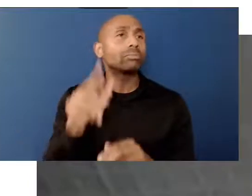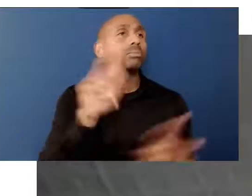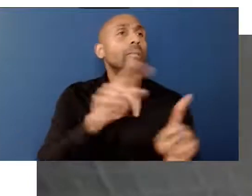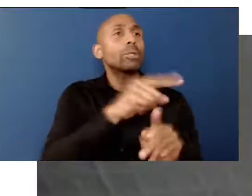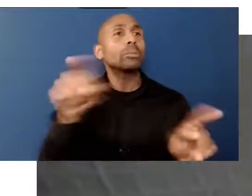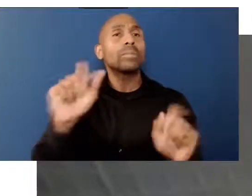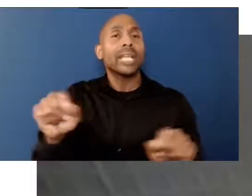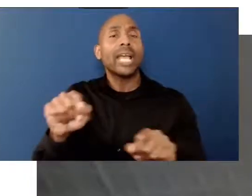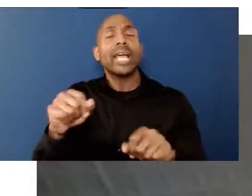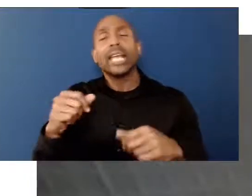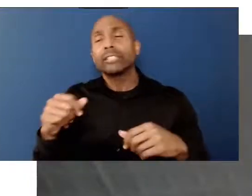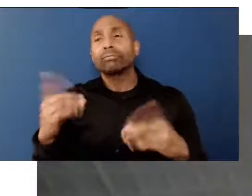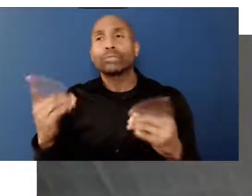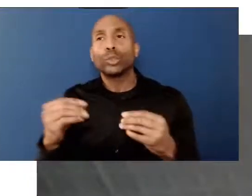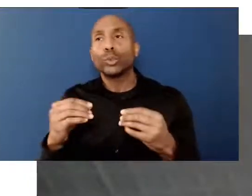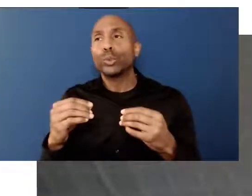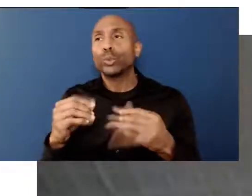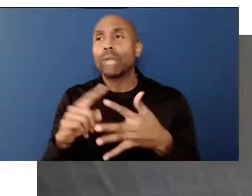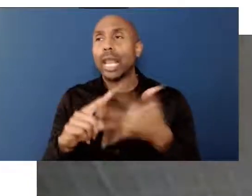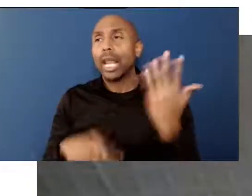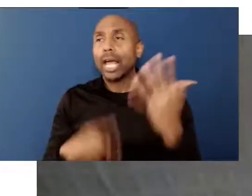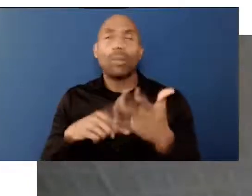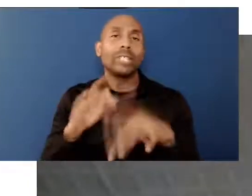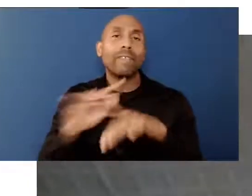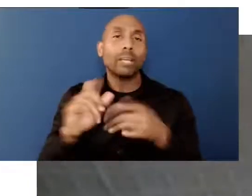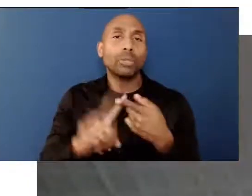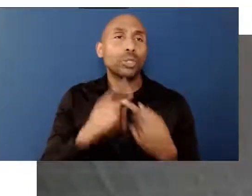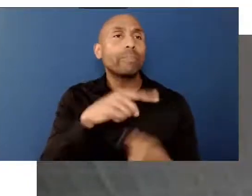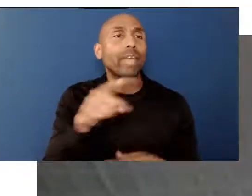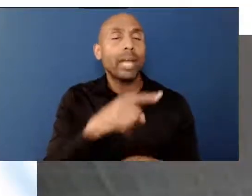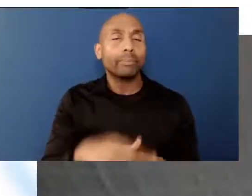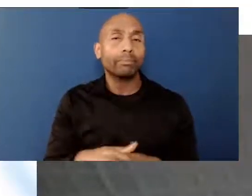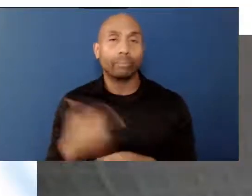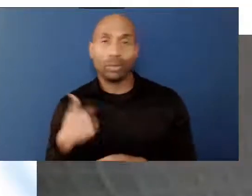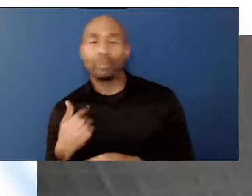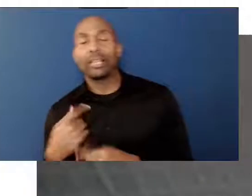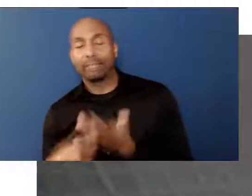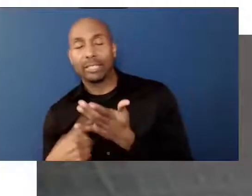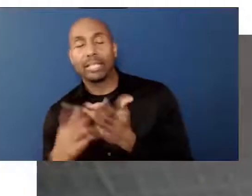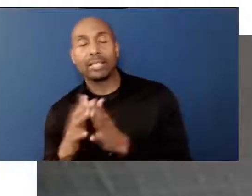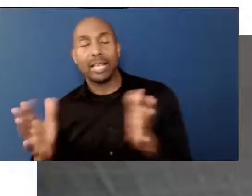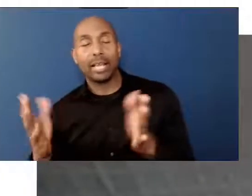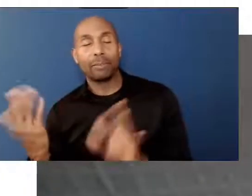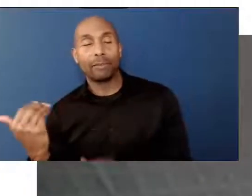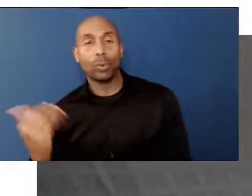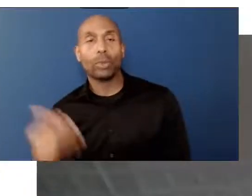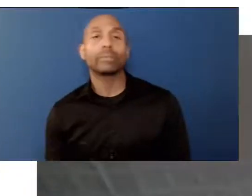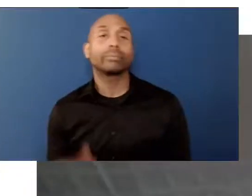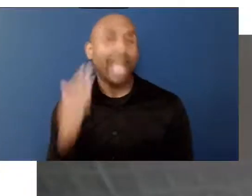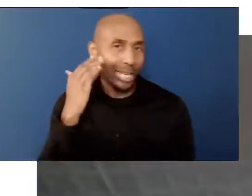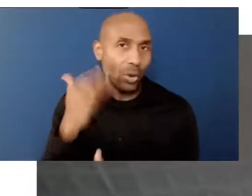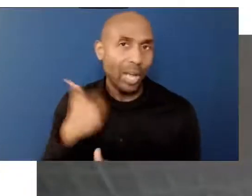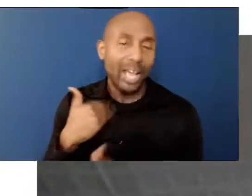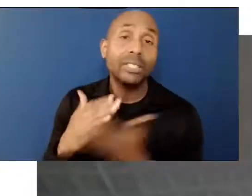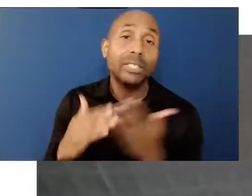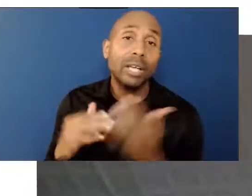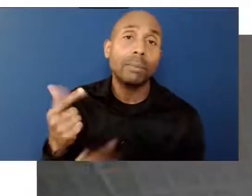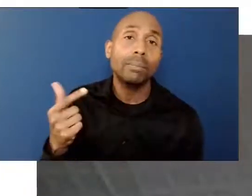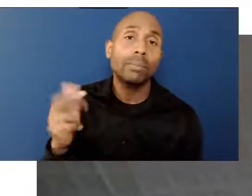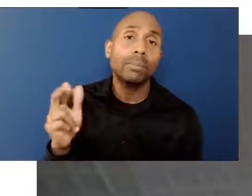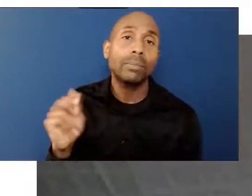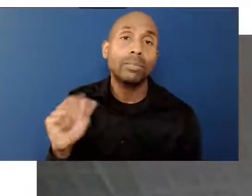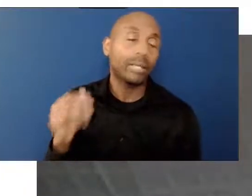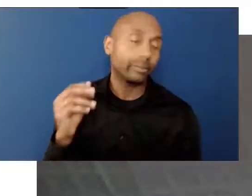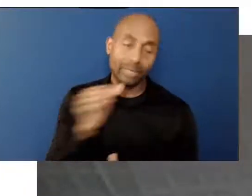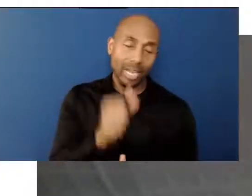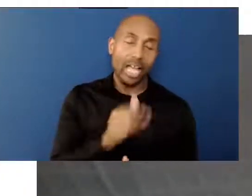lot before, and I know that there are some grants, not necessarily through the Accessibility Directorate, but places where people can go, or